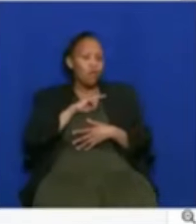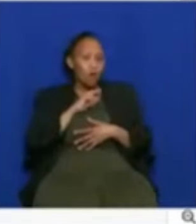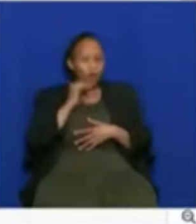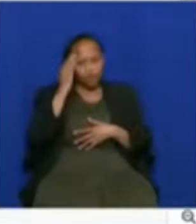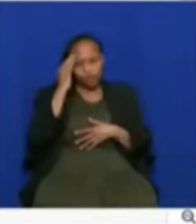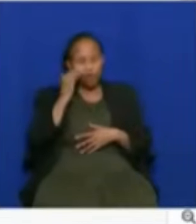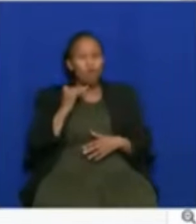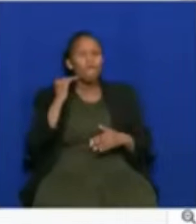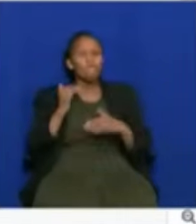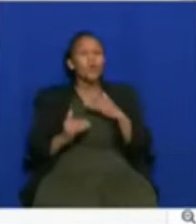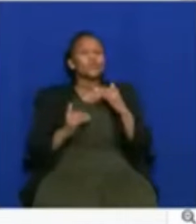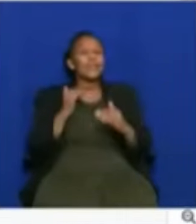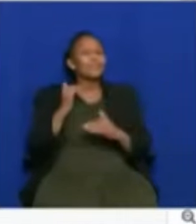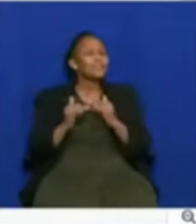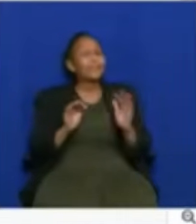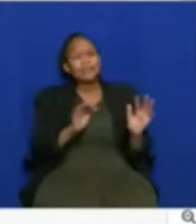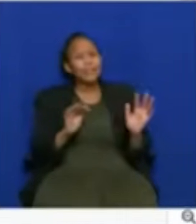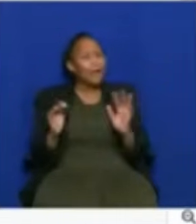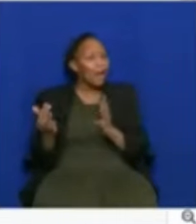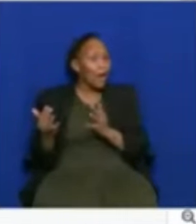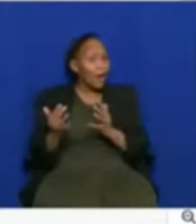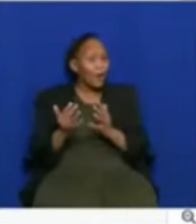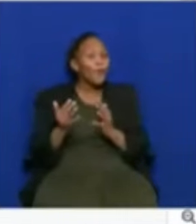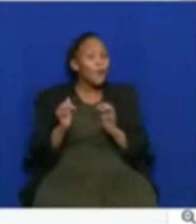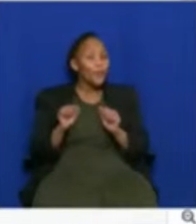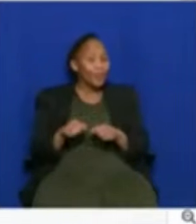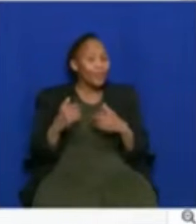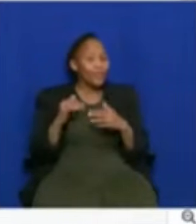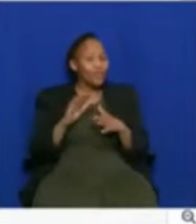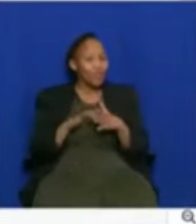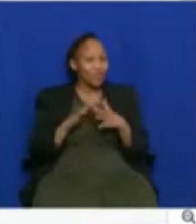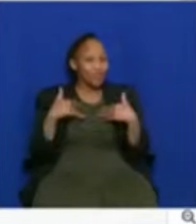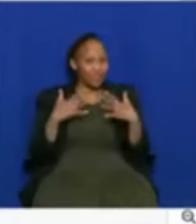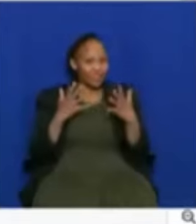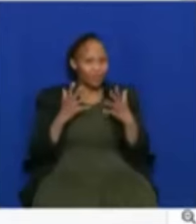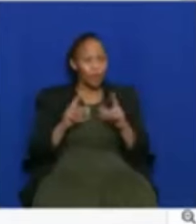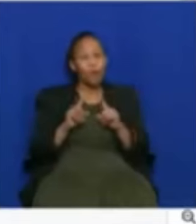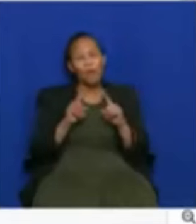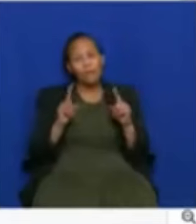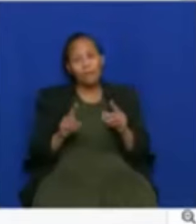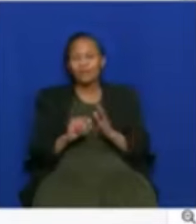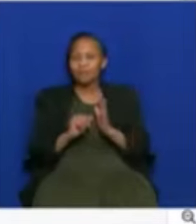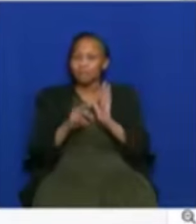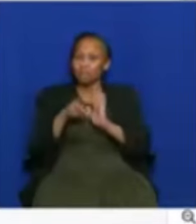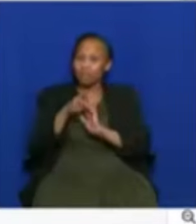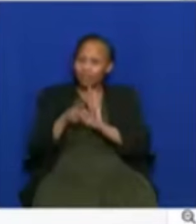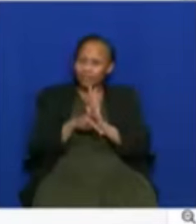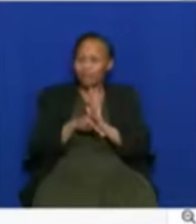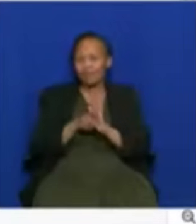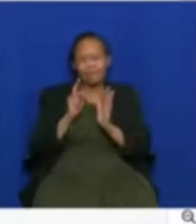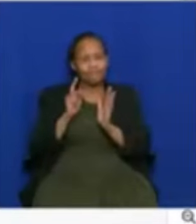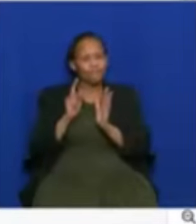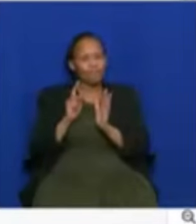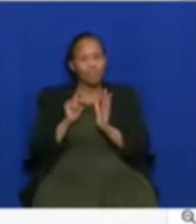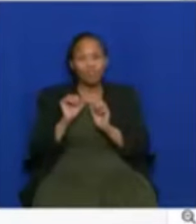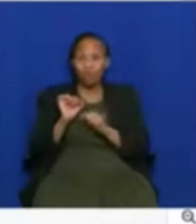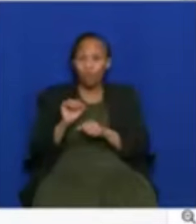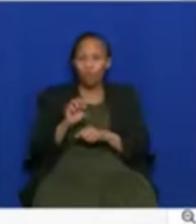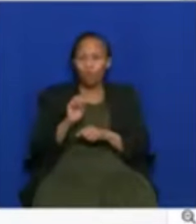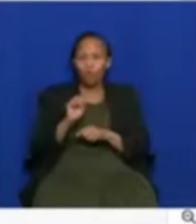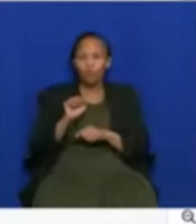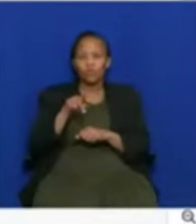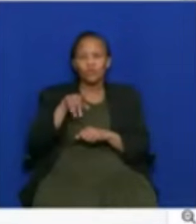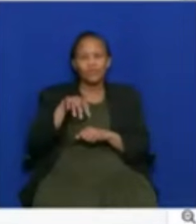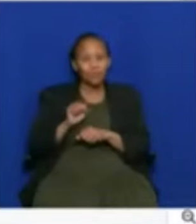at some point you have to collect all the prescripts and policies of SAPS that relate to promotions and security vetting